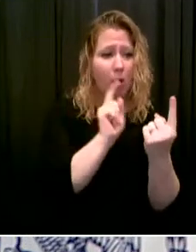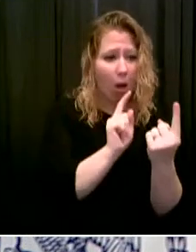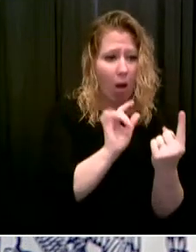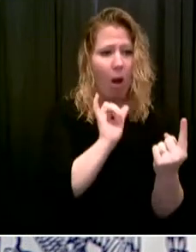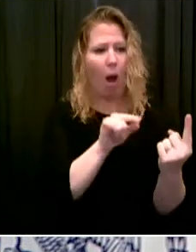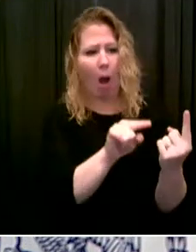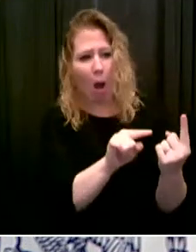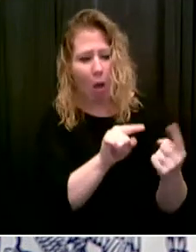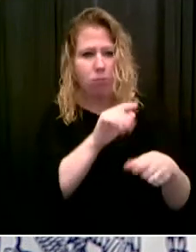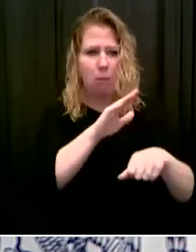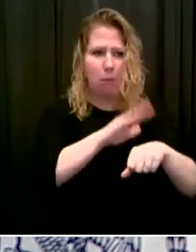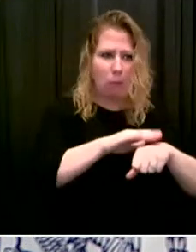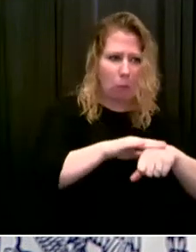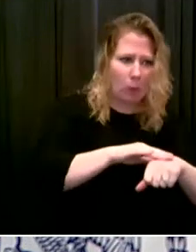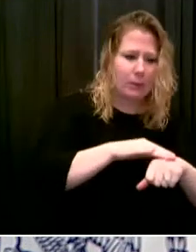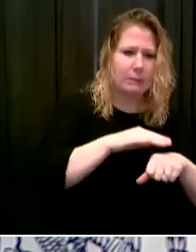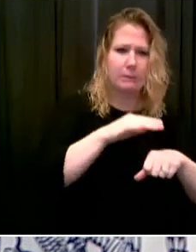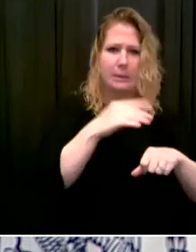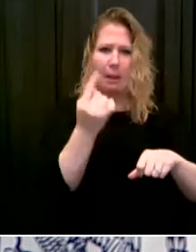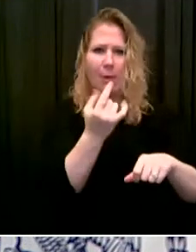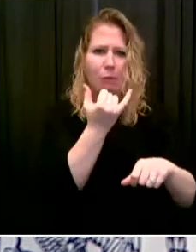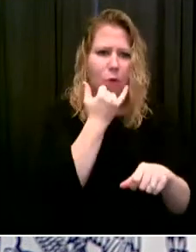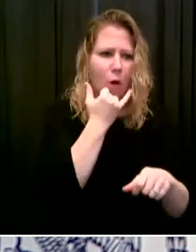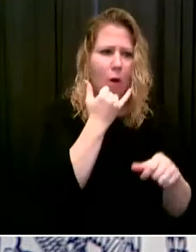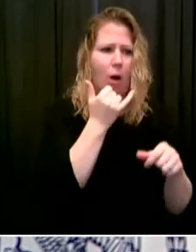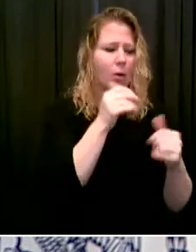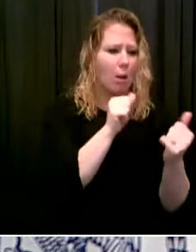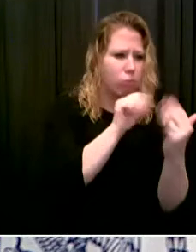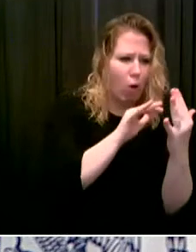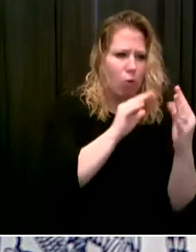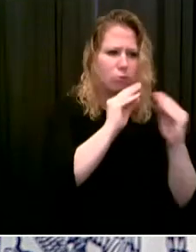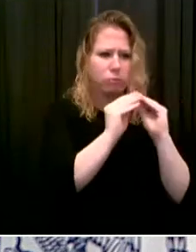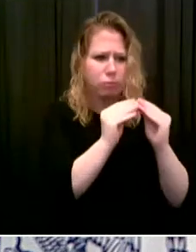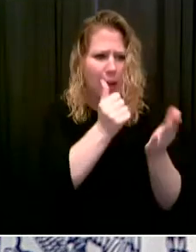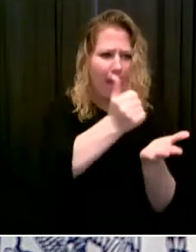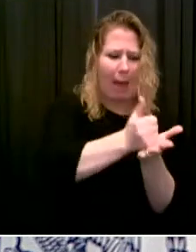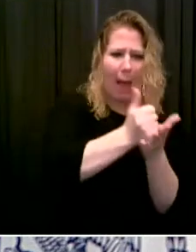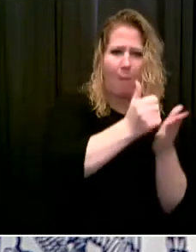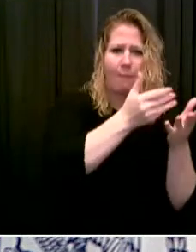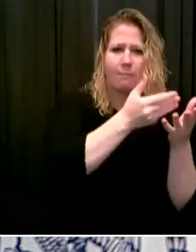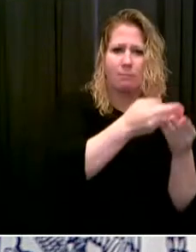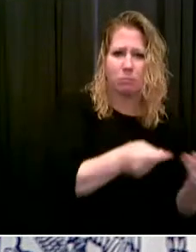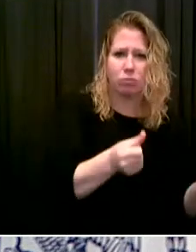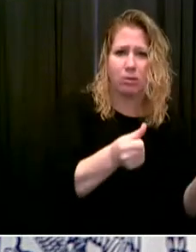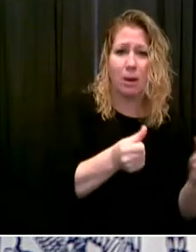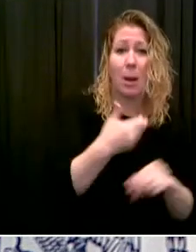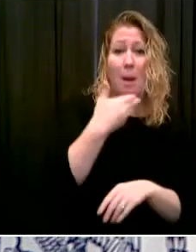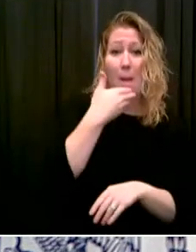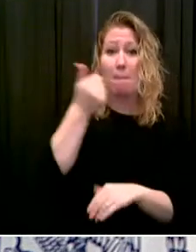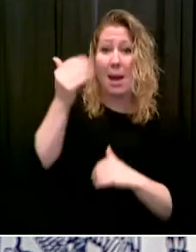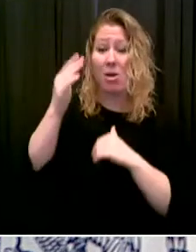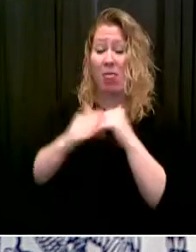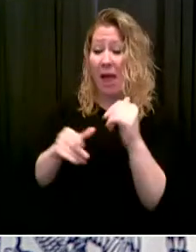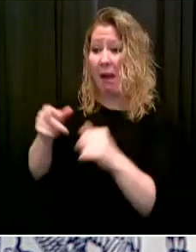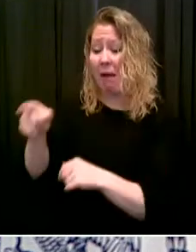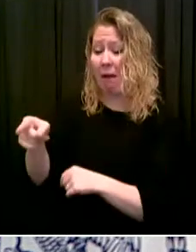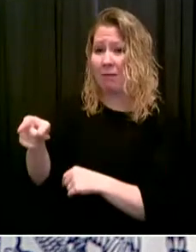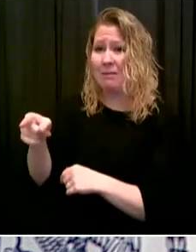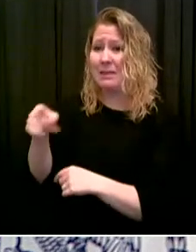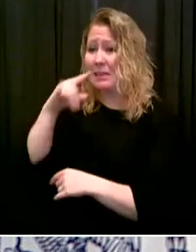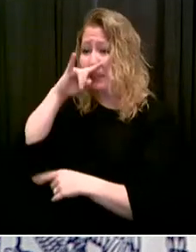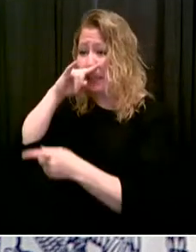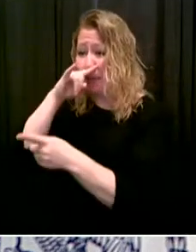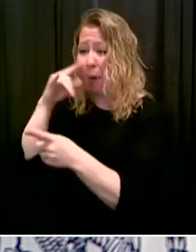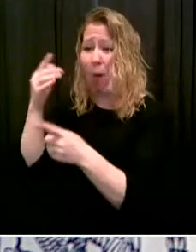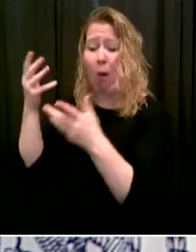or reaching a young person even before there's a problem and giving them a positive path. It is a difference of strategy and orientation. I think it's going to make a big